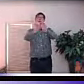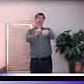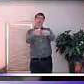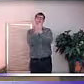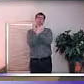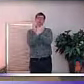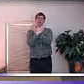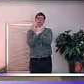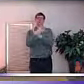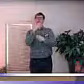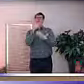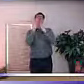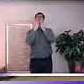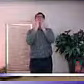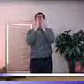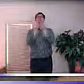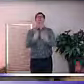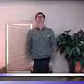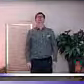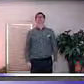so appreciated.